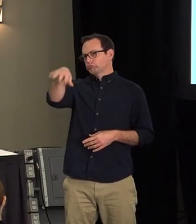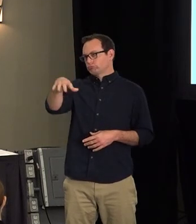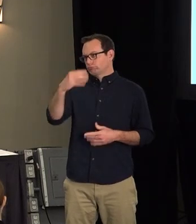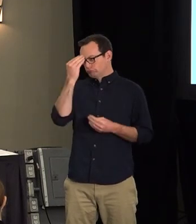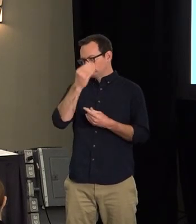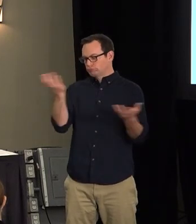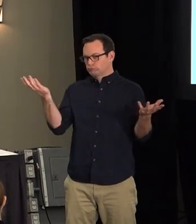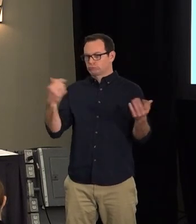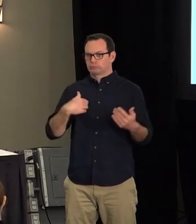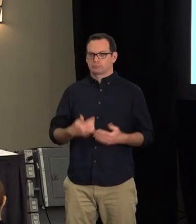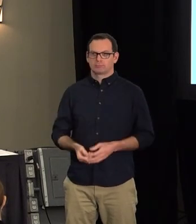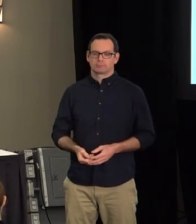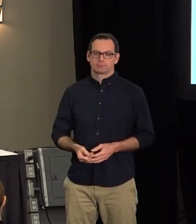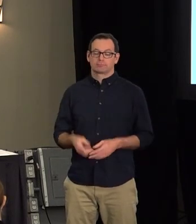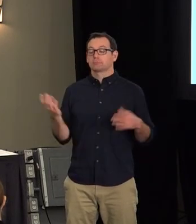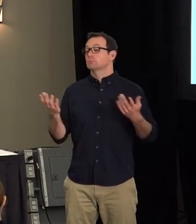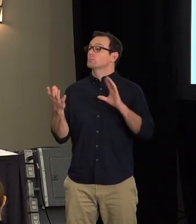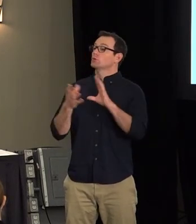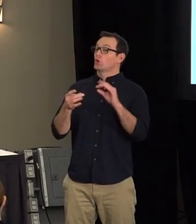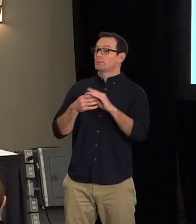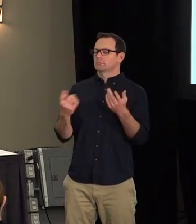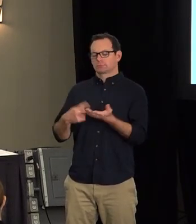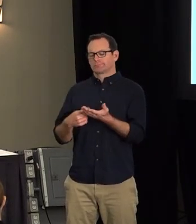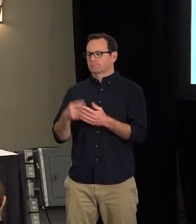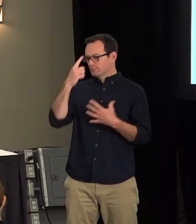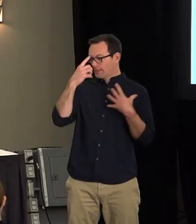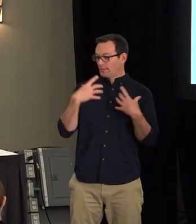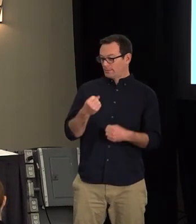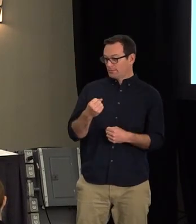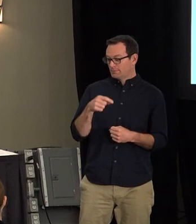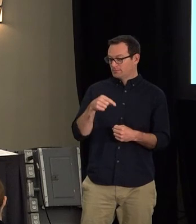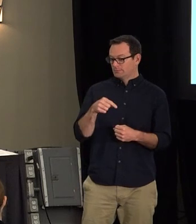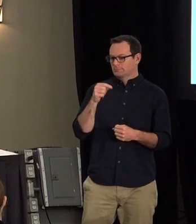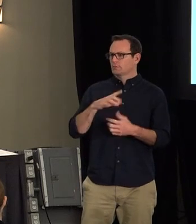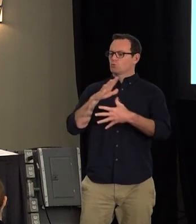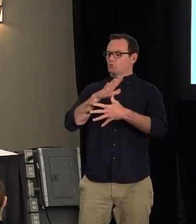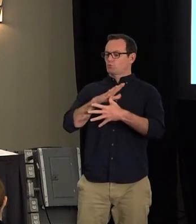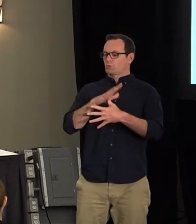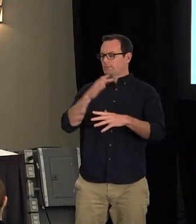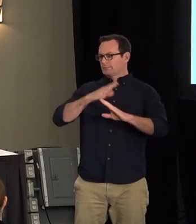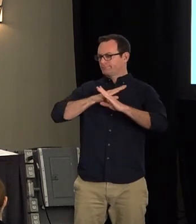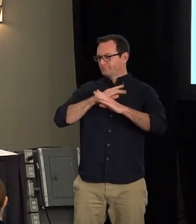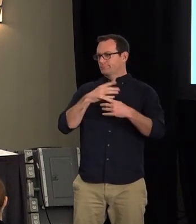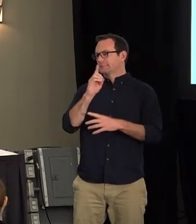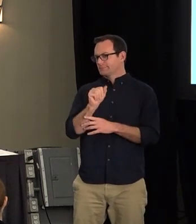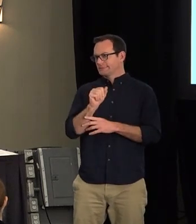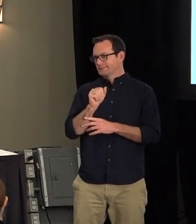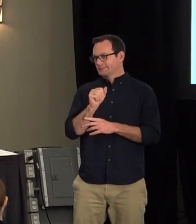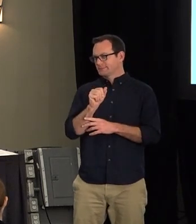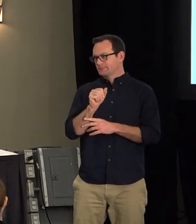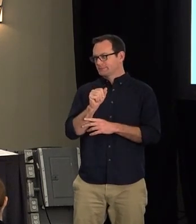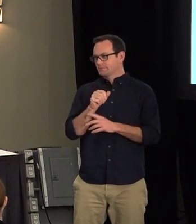The comments that I've heard today about the mental illness being the primary disability, like Steve